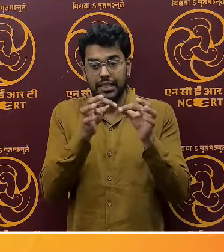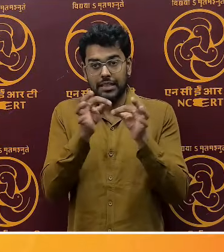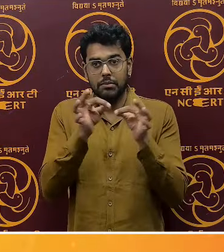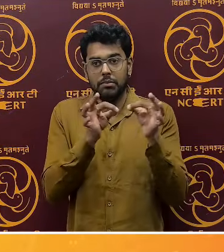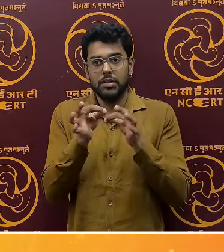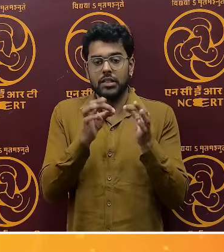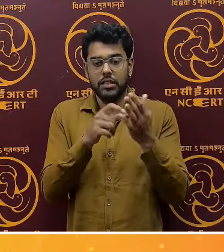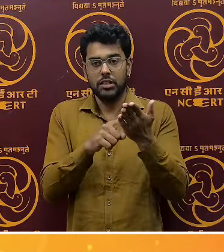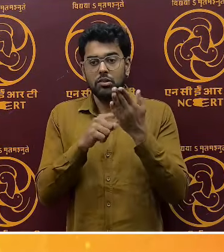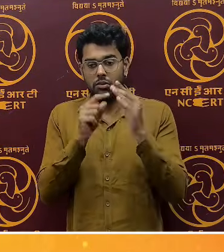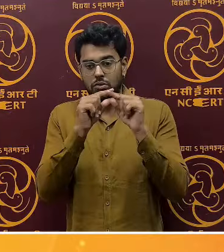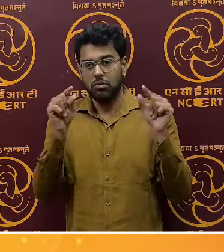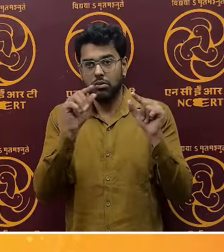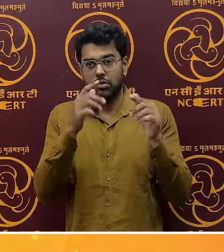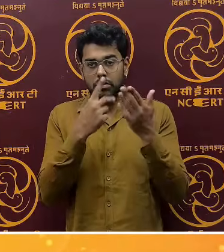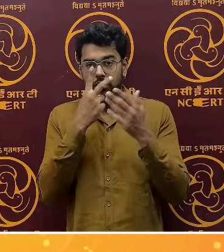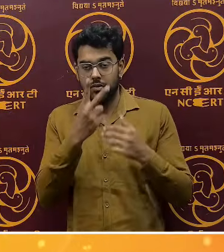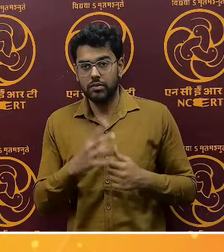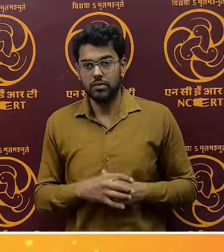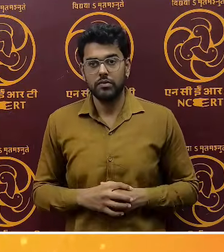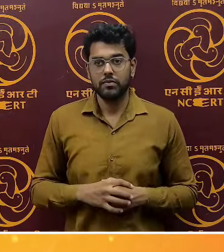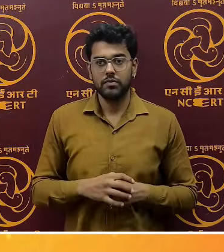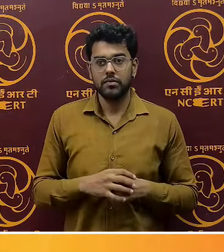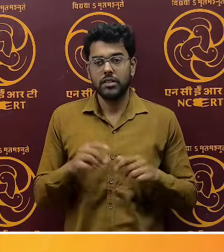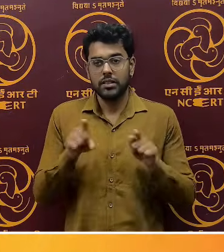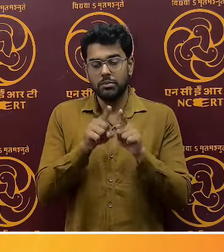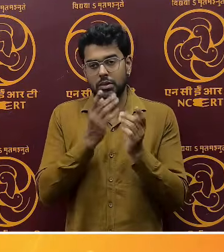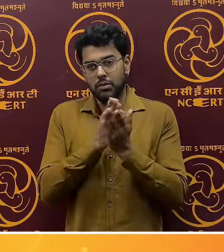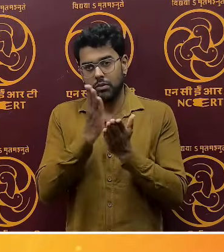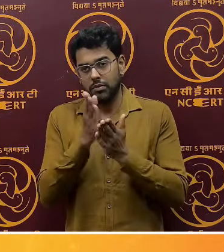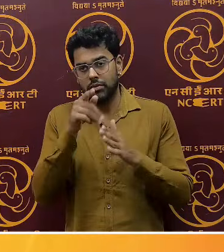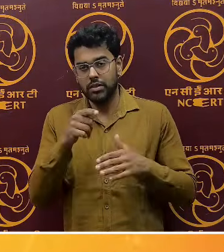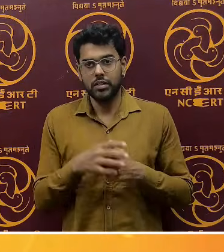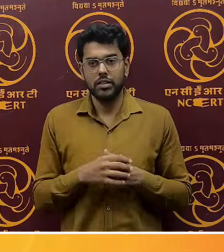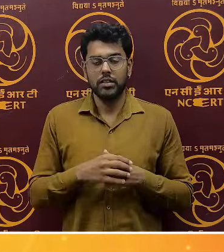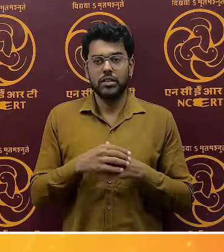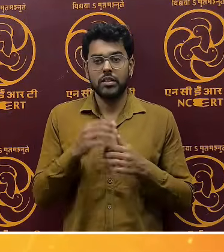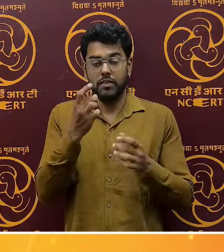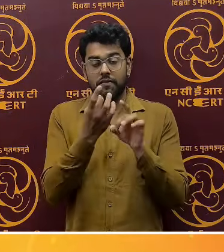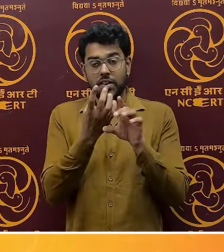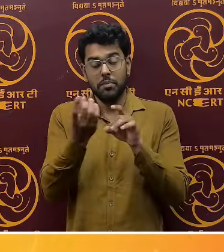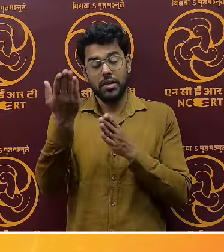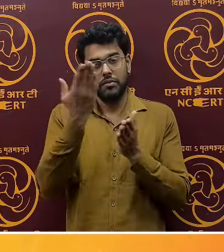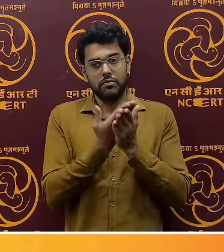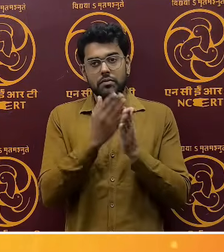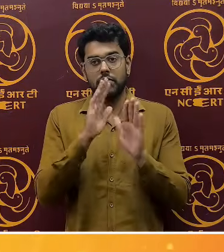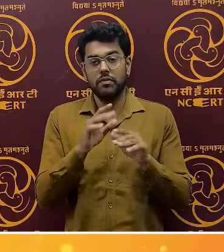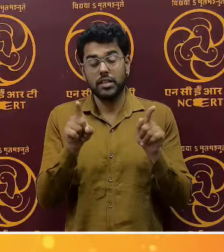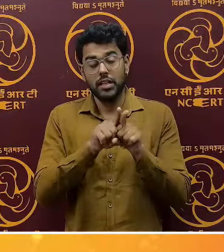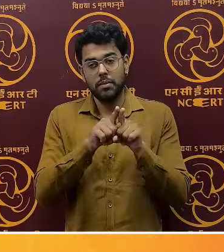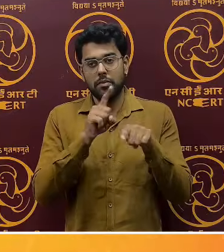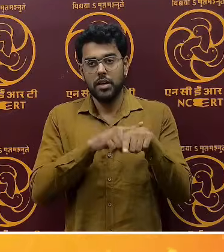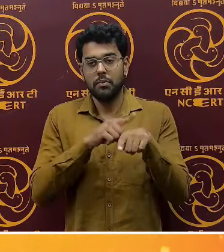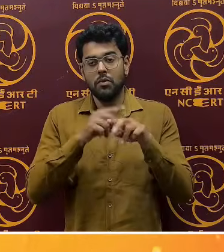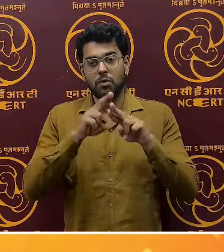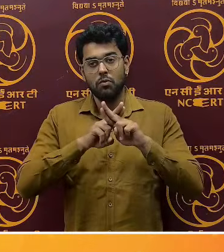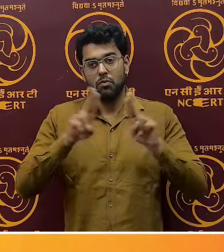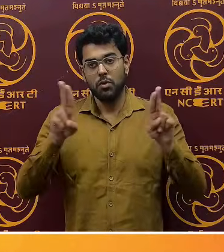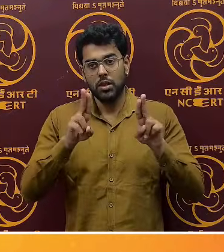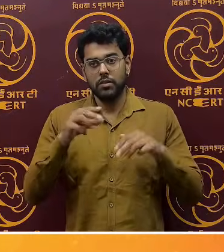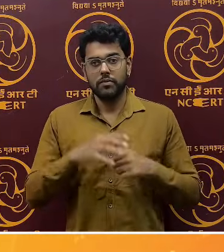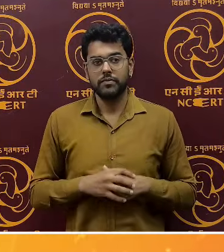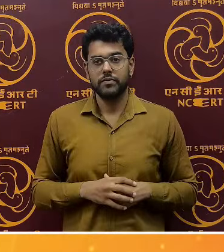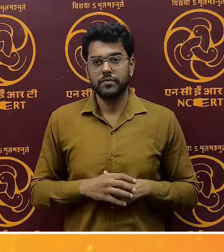here, as you can see. So in this way it is giving an instant feedback as well, it will give the complete